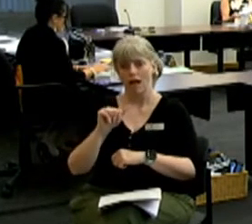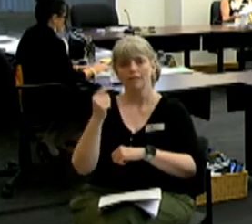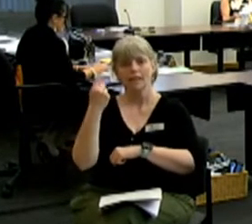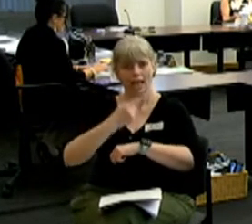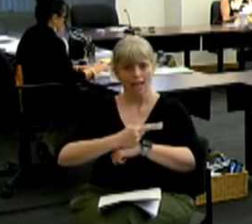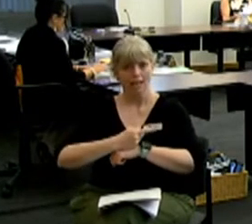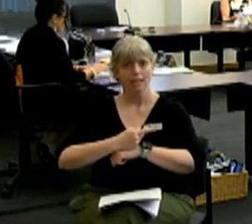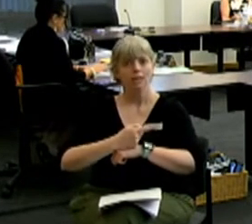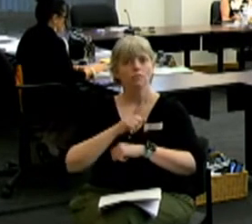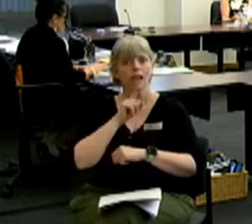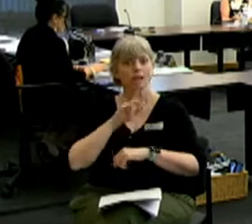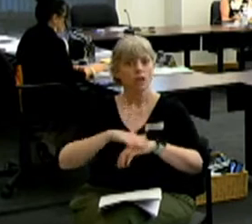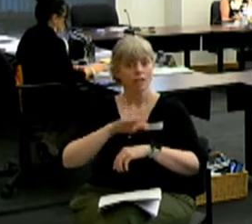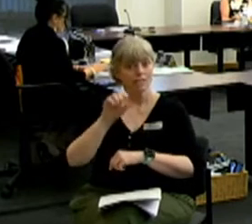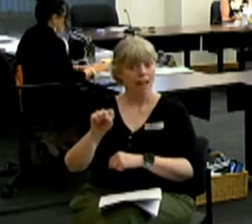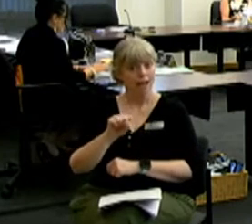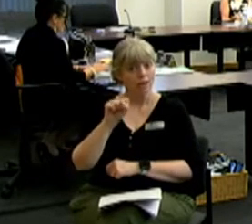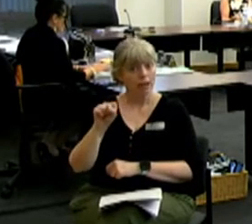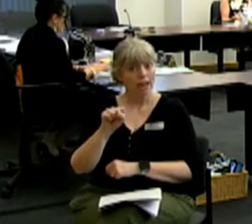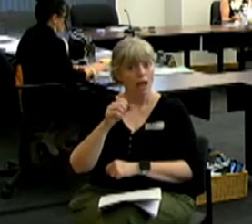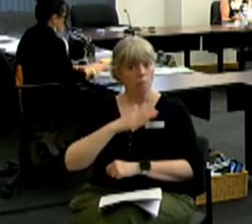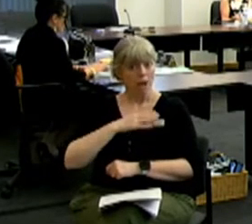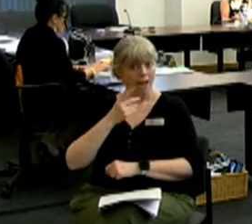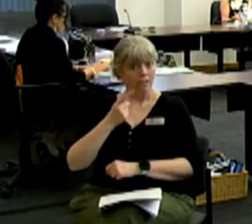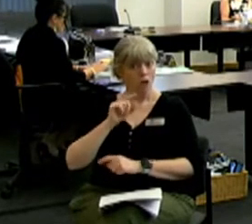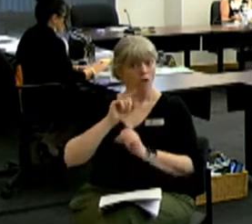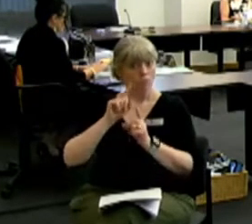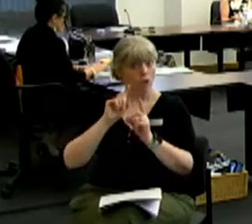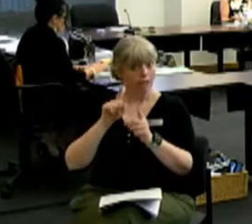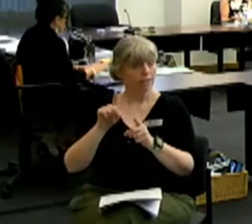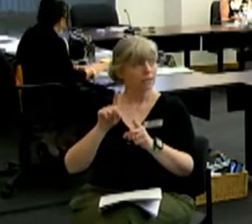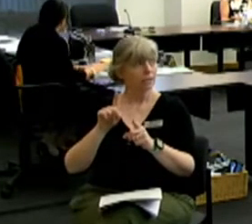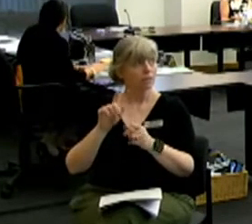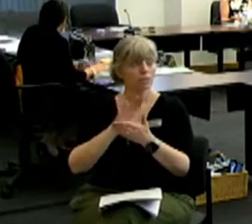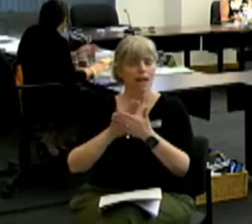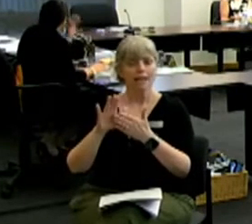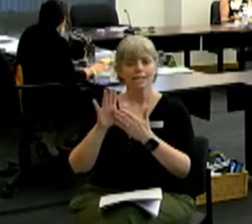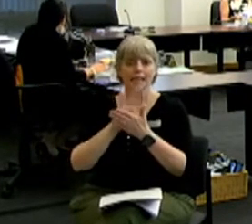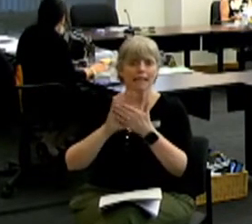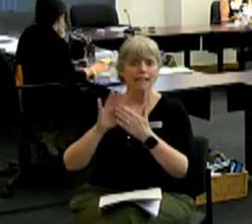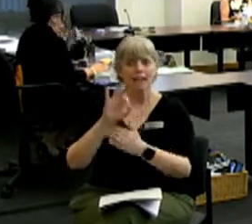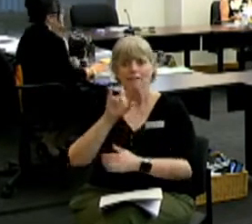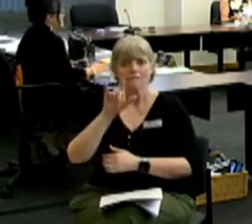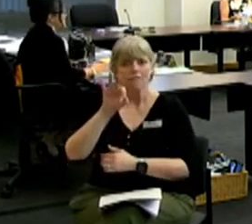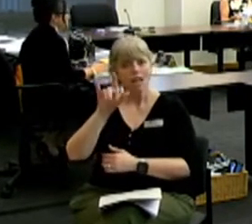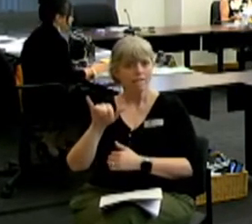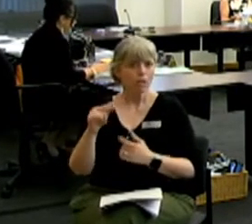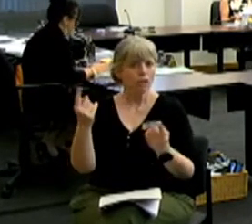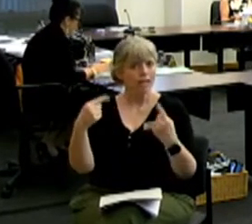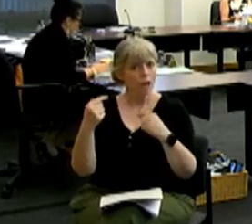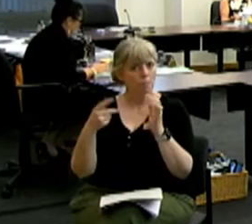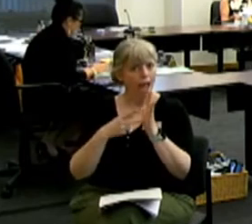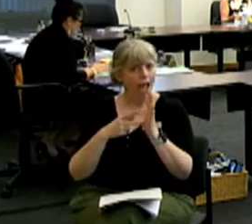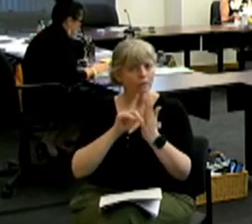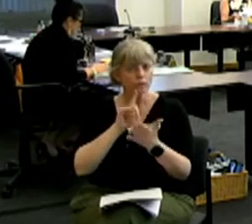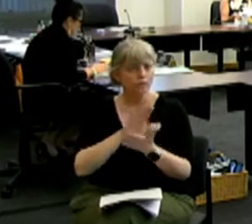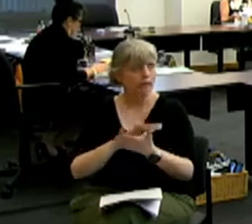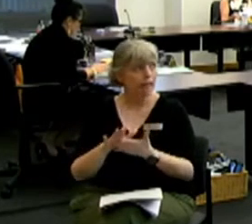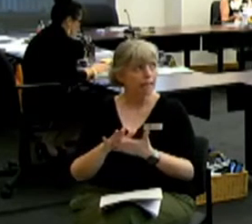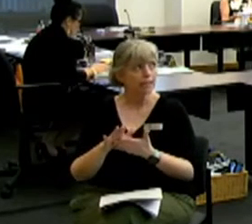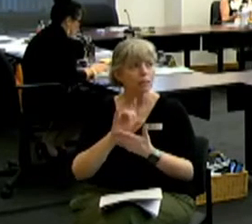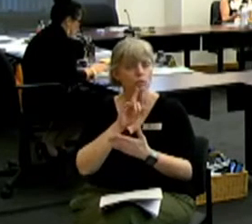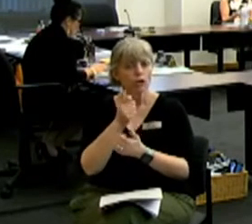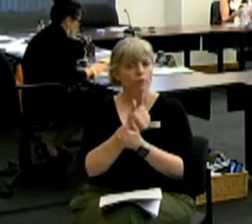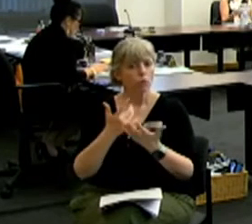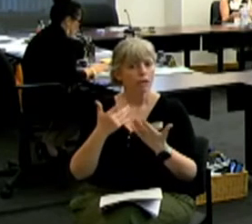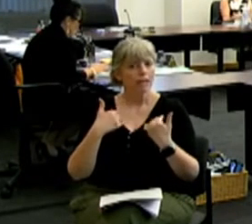was a day, I think it was on Saturday. My dogs went. They were nice and clean and fluffy when they came back, which was very nice. I'm sure